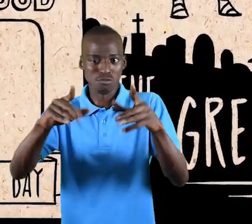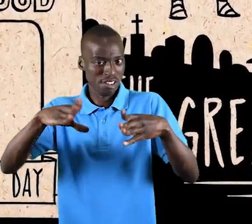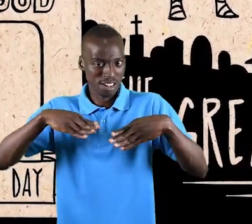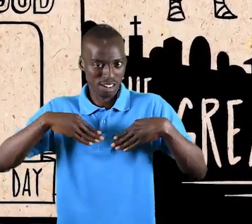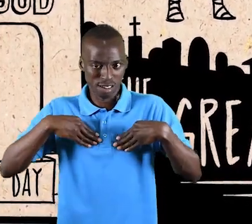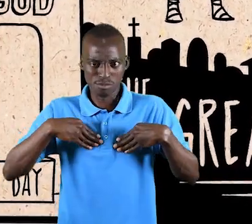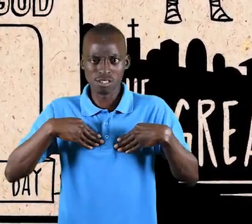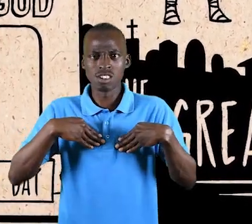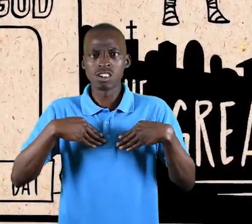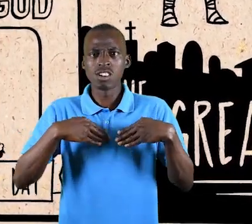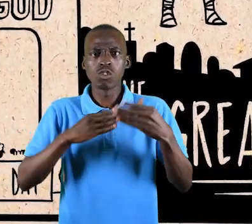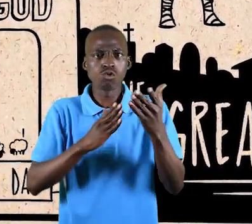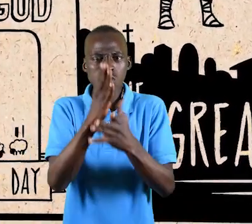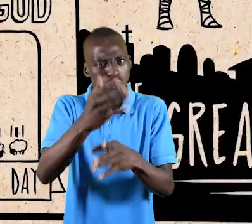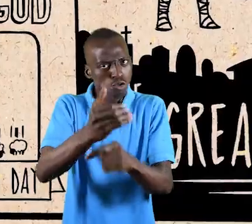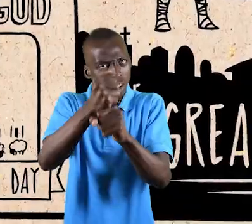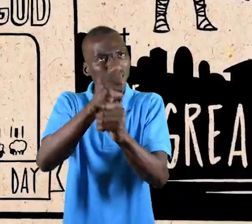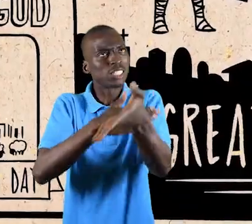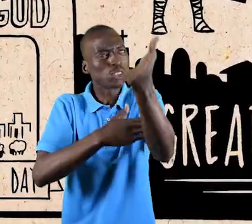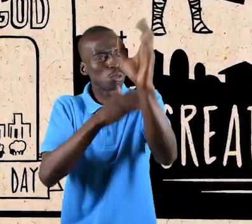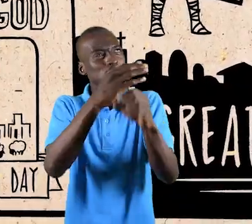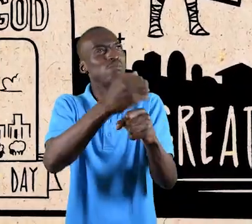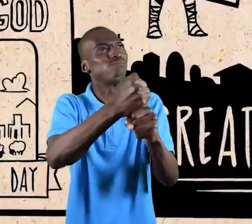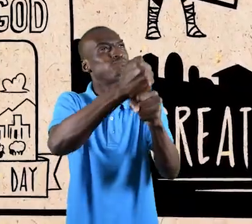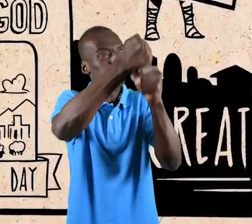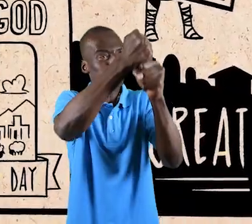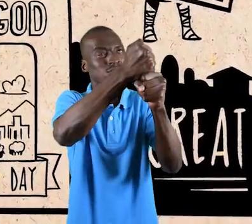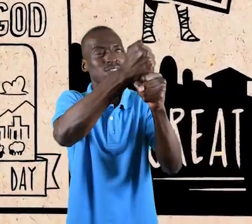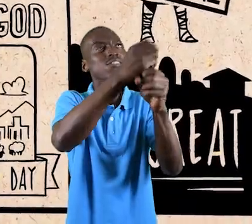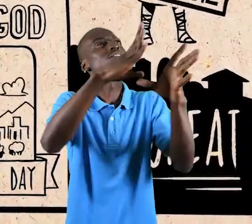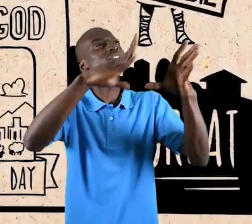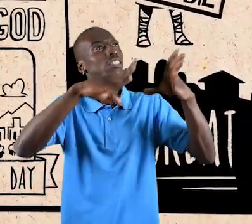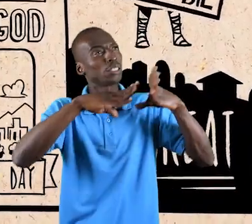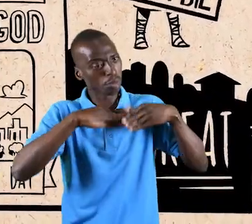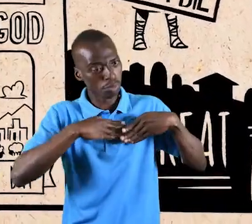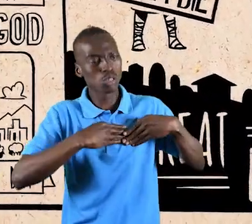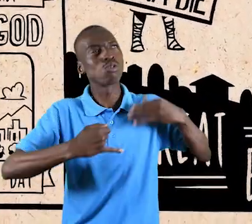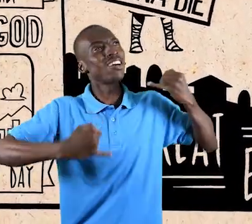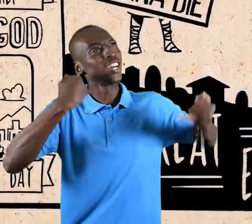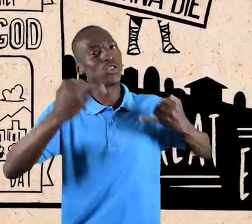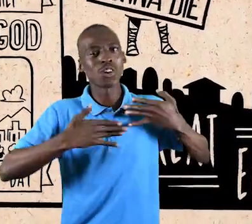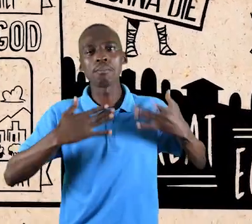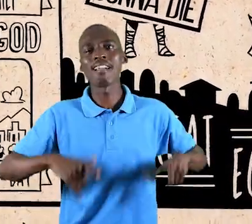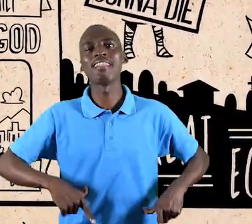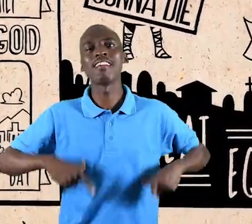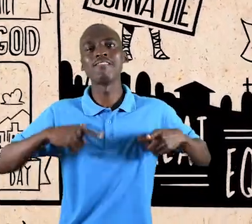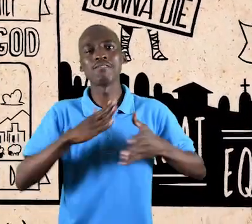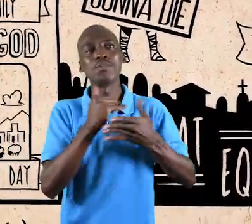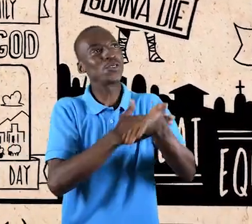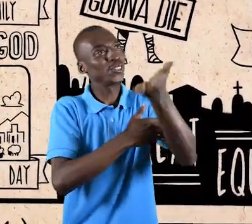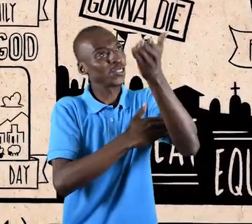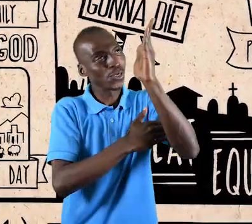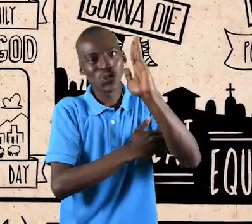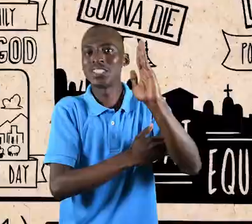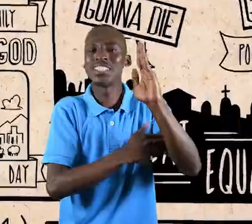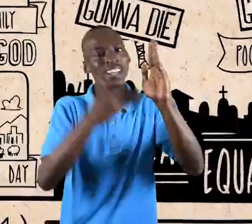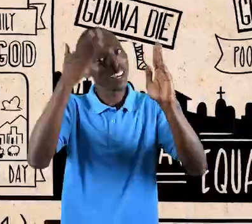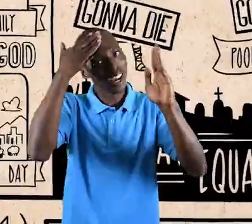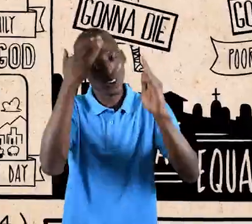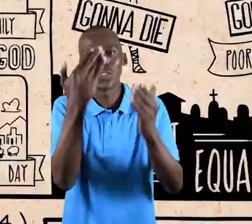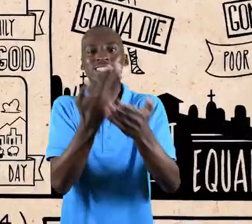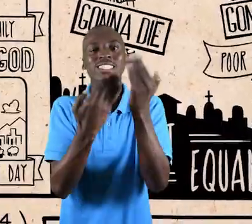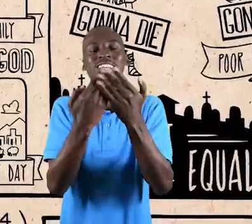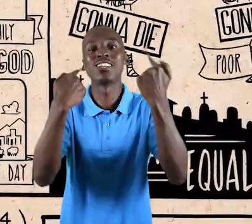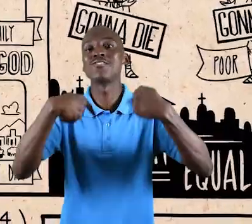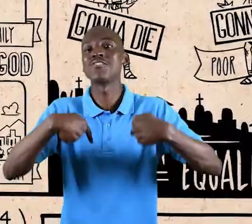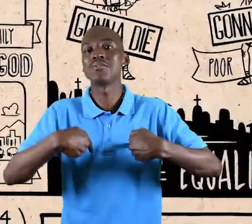posture of total trust in God, it frees me to simply enjoy my life as I actually experience it,